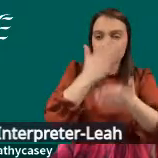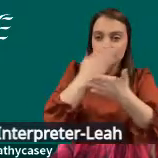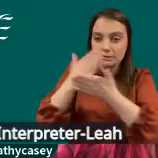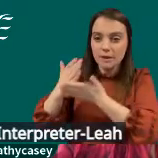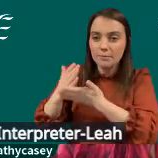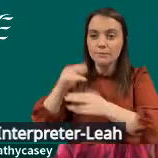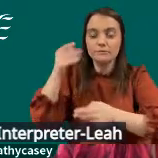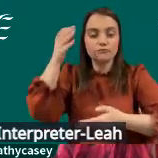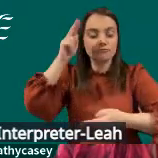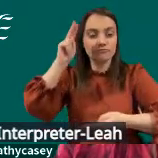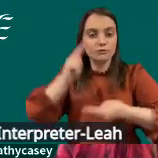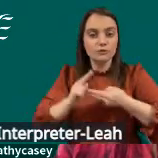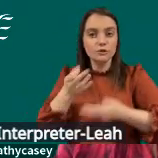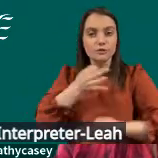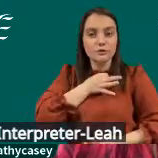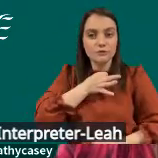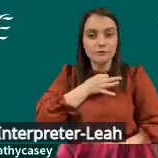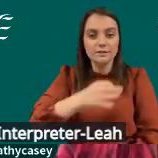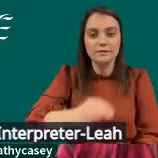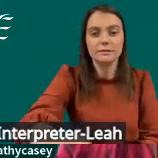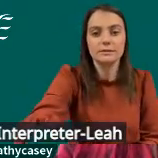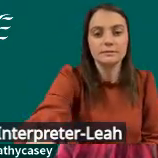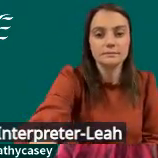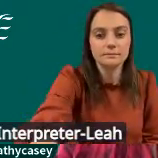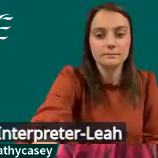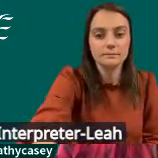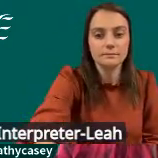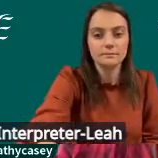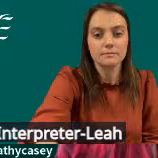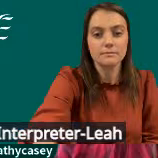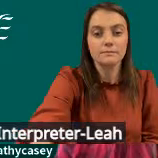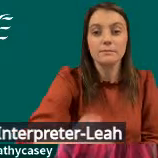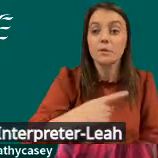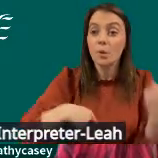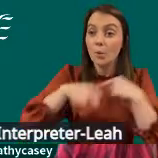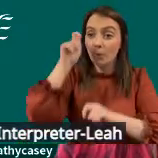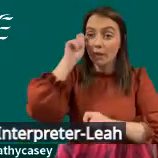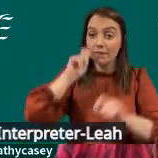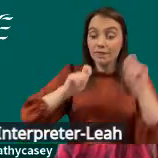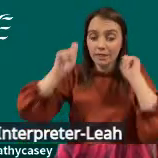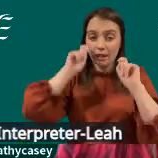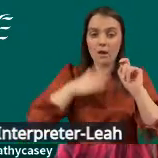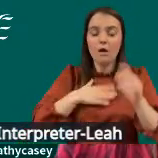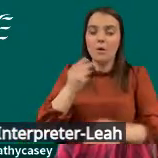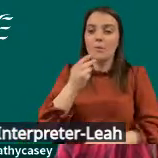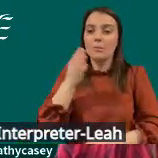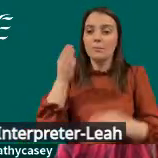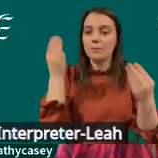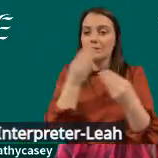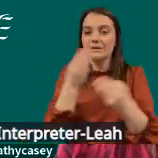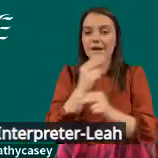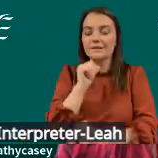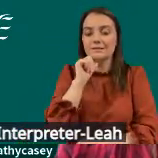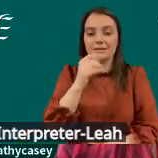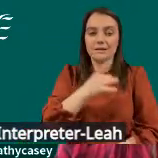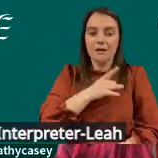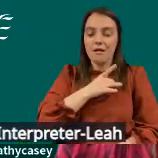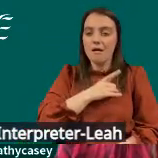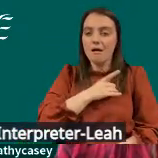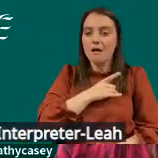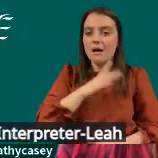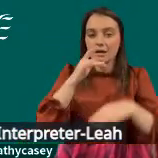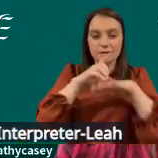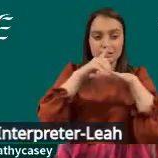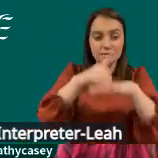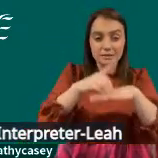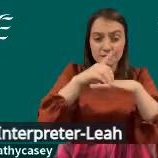be reduced. We think that we're protected from heart disease and that it's a male condition, but in actual fact, it's not. We get it